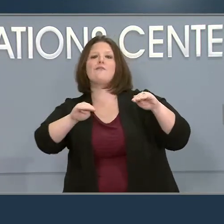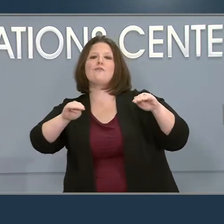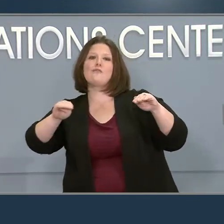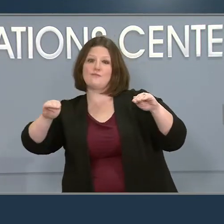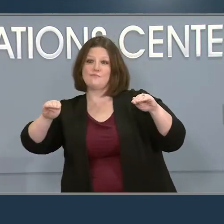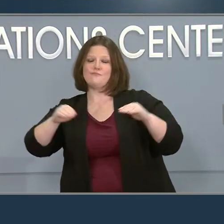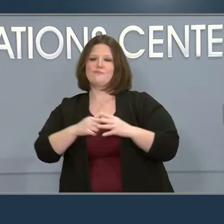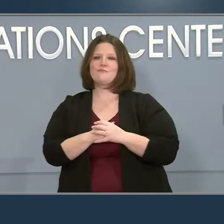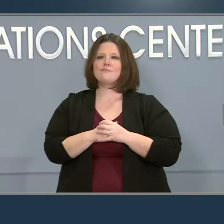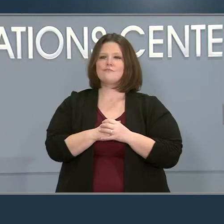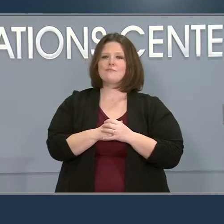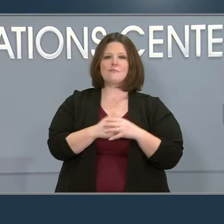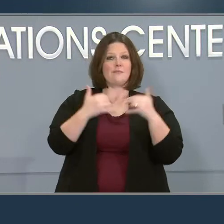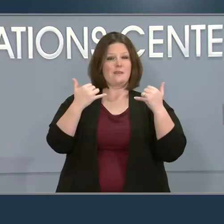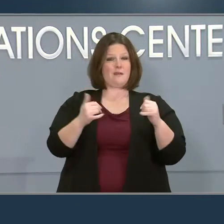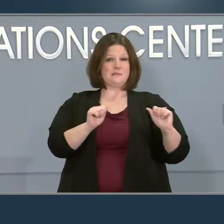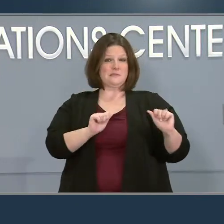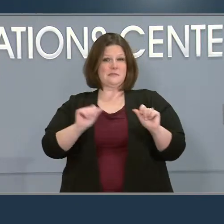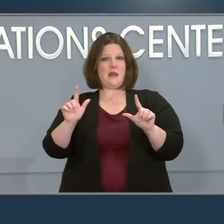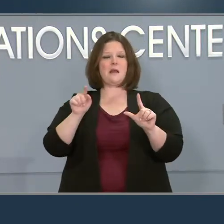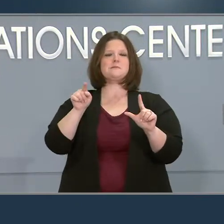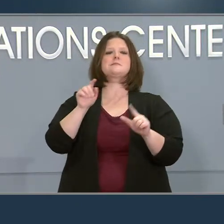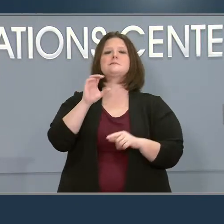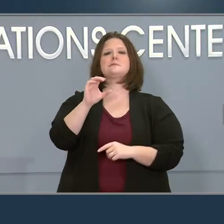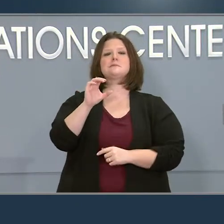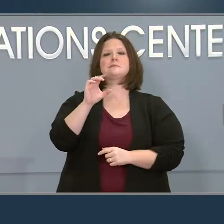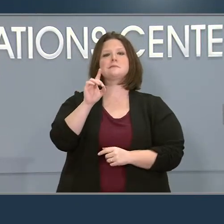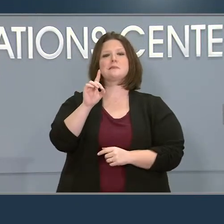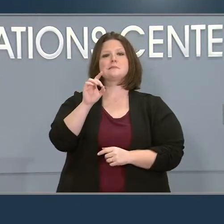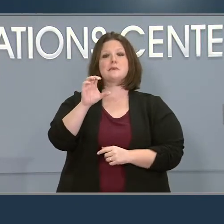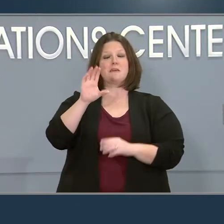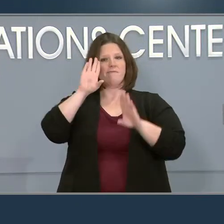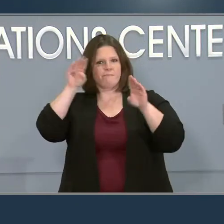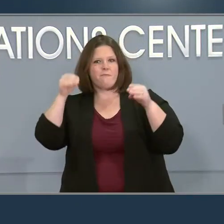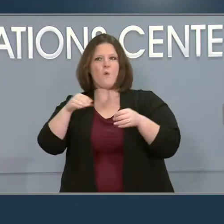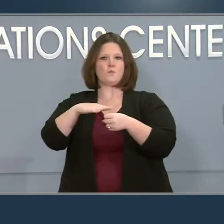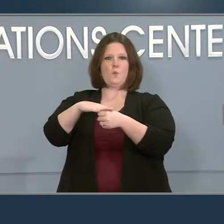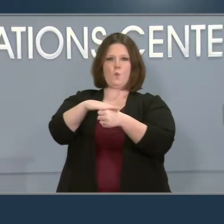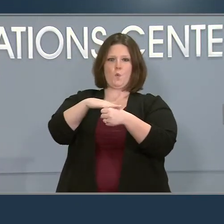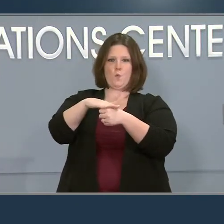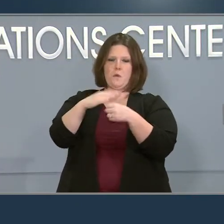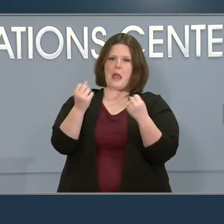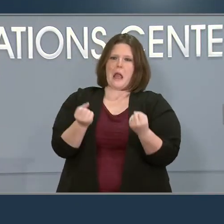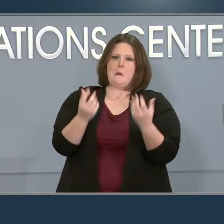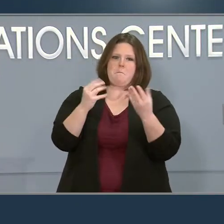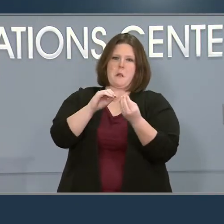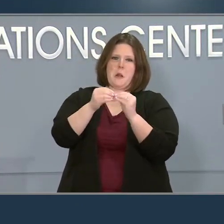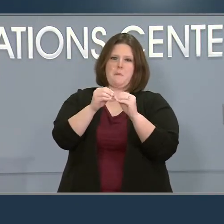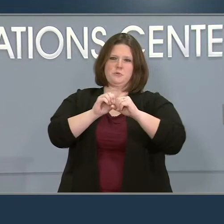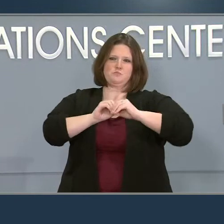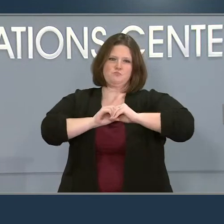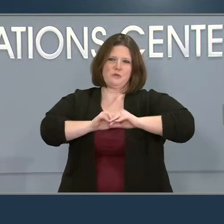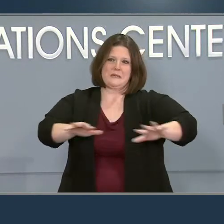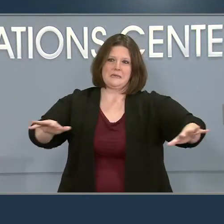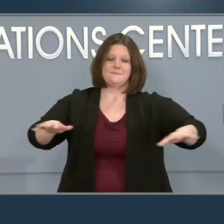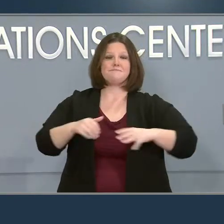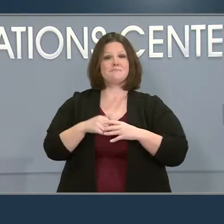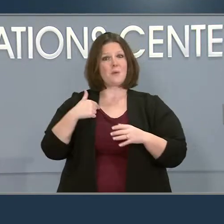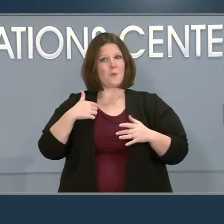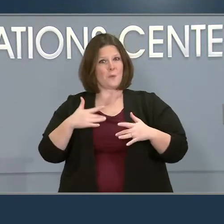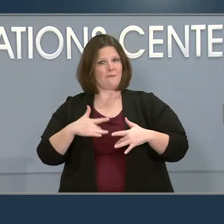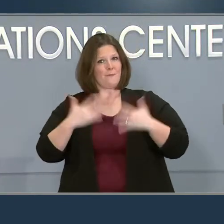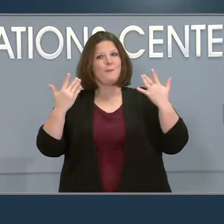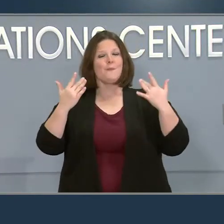what's happening at the local level. This is a map from the CDC that shows the level of viral transmission. I am pleased to report that